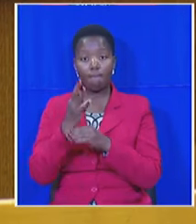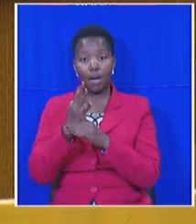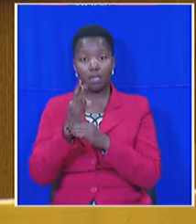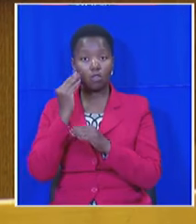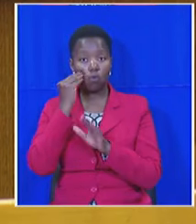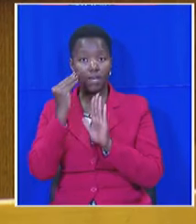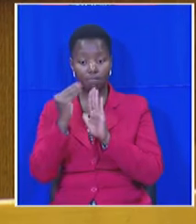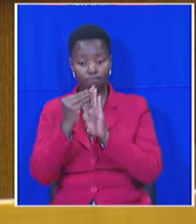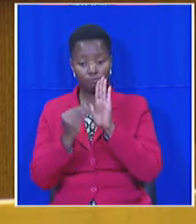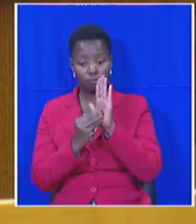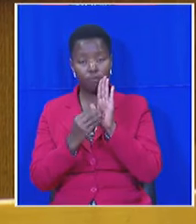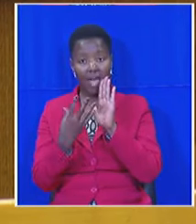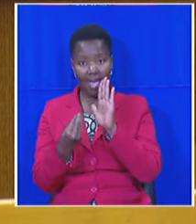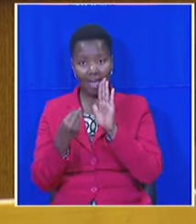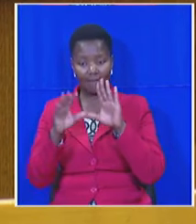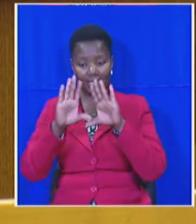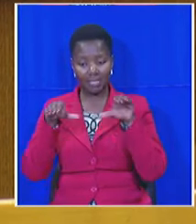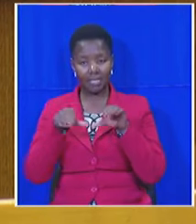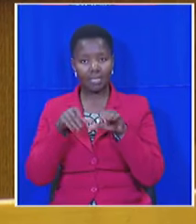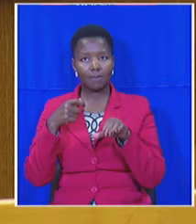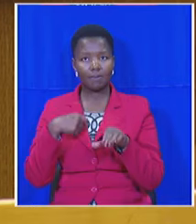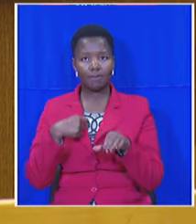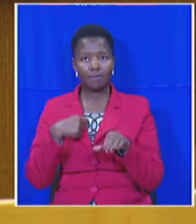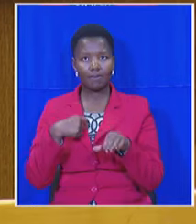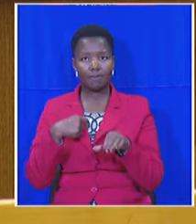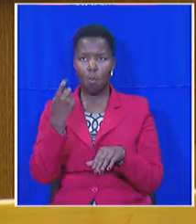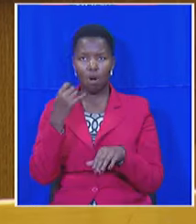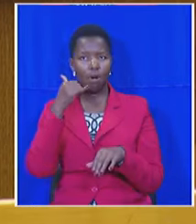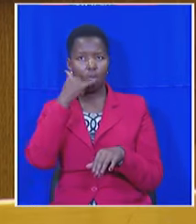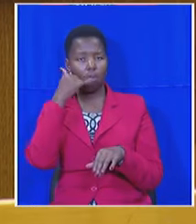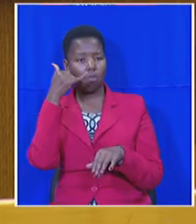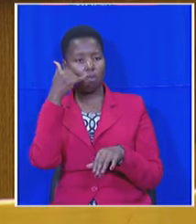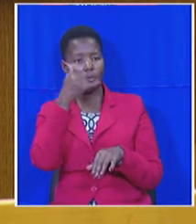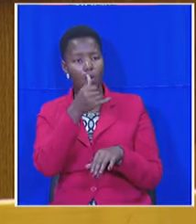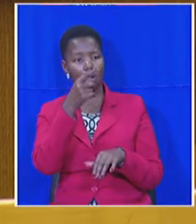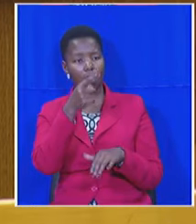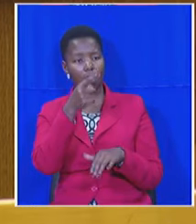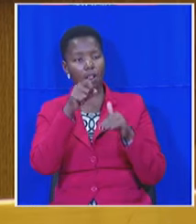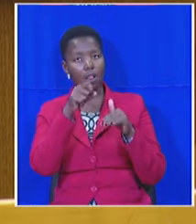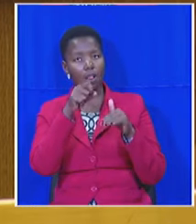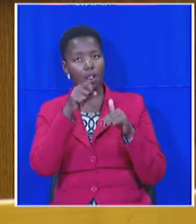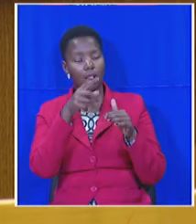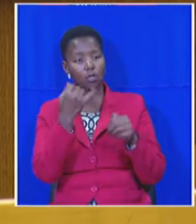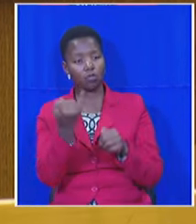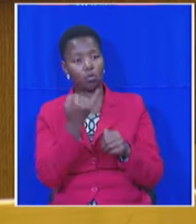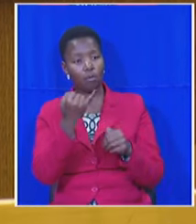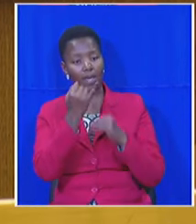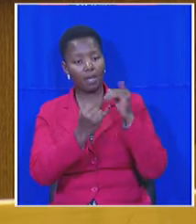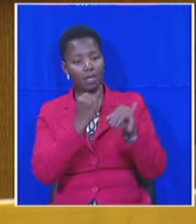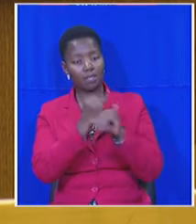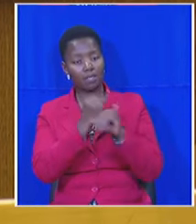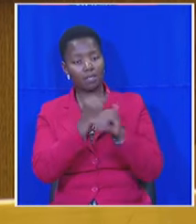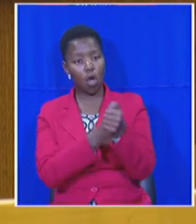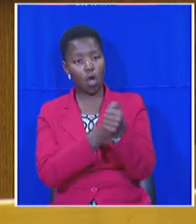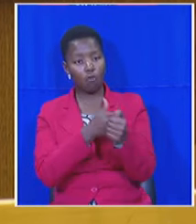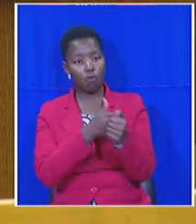But I just made one telephone call, just one telephone call to the immigration office at Johannesburg International.